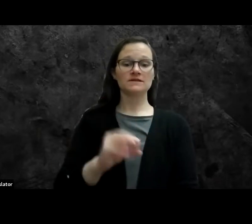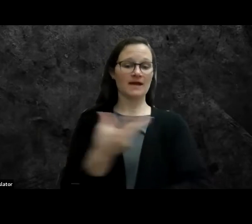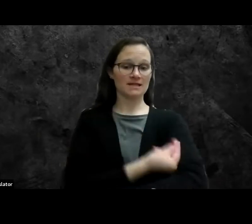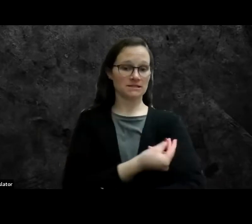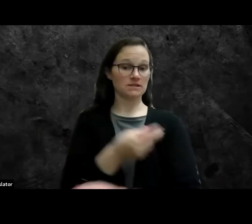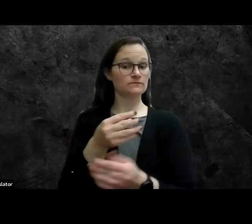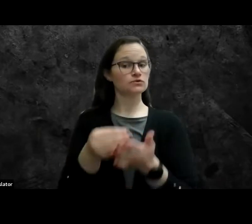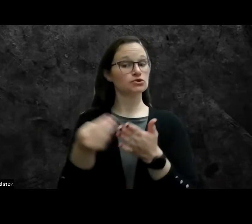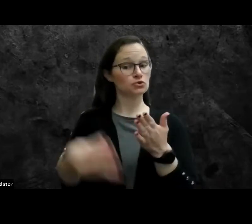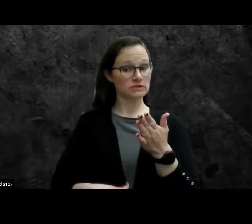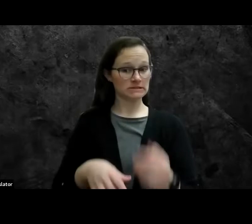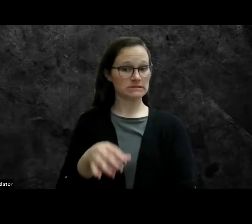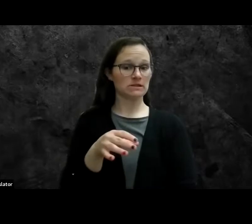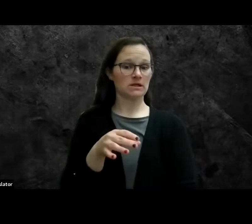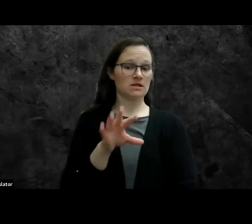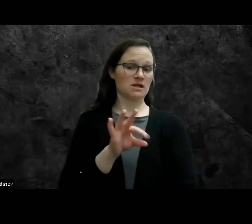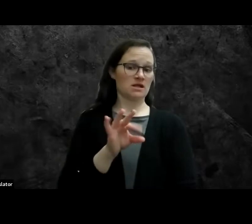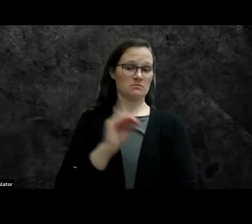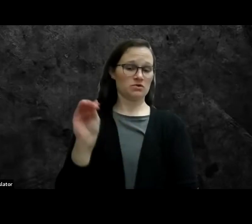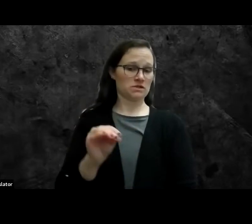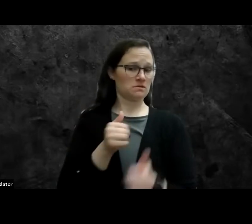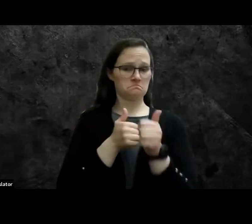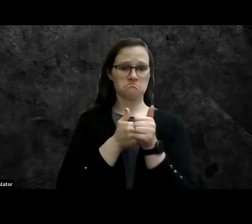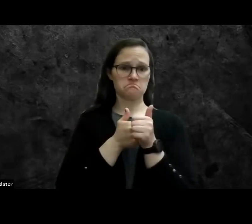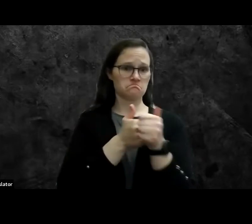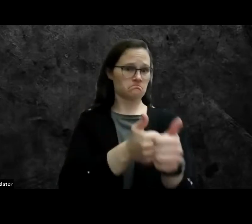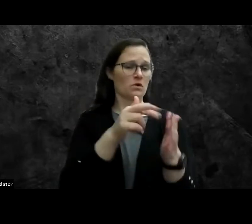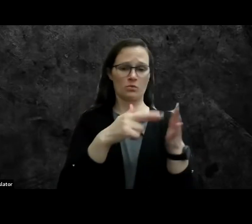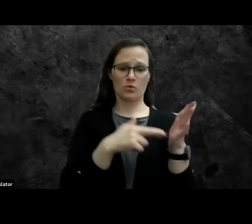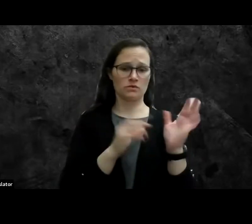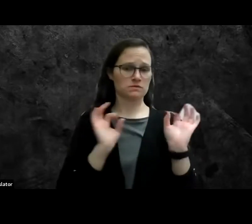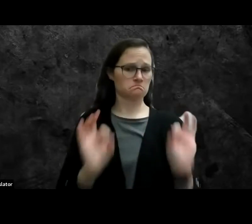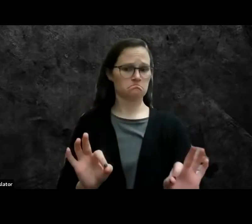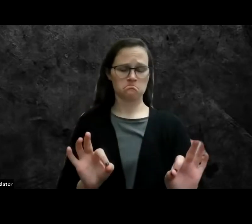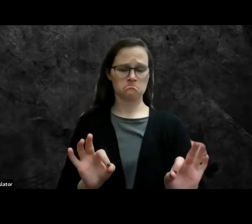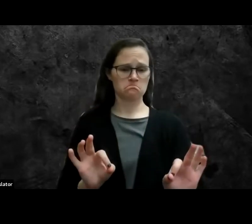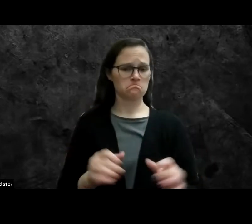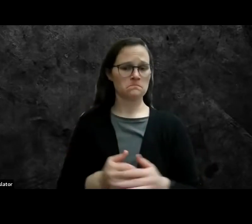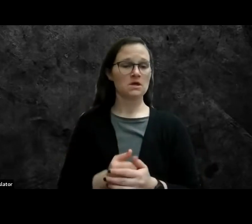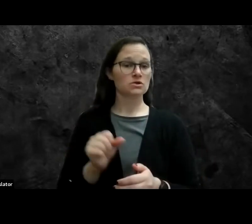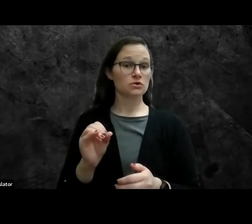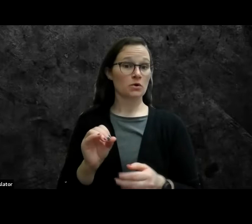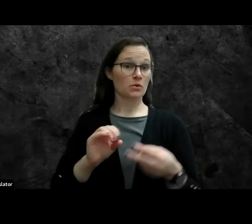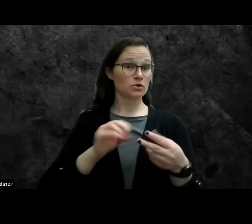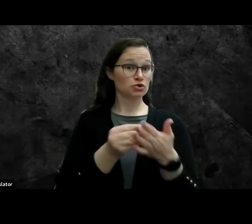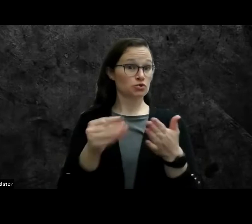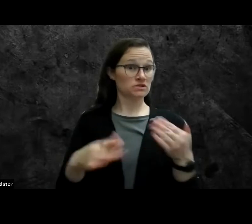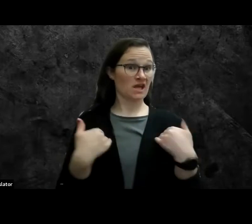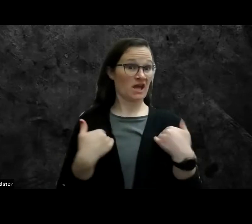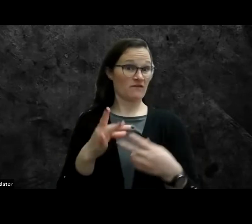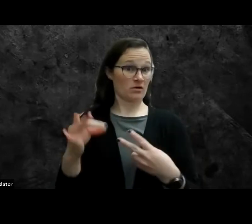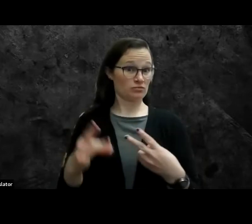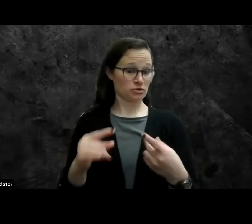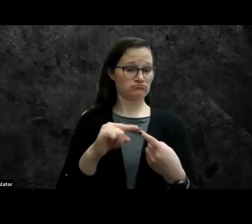have essentially, I think, met most of the needs that we're talking about in terms of those